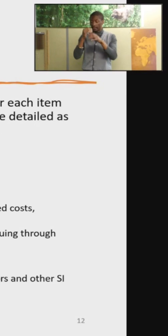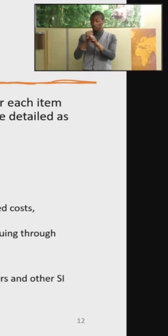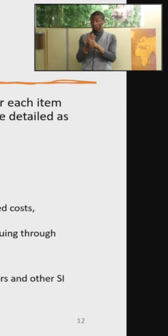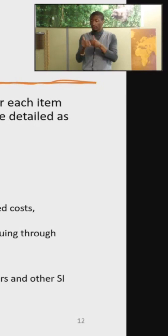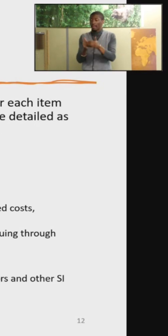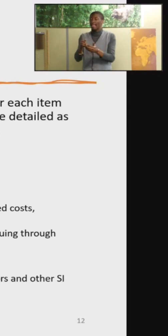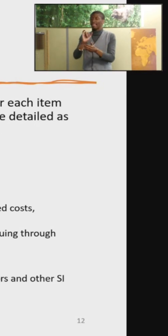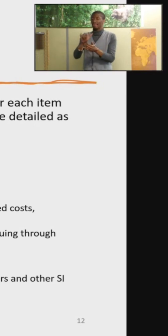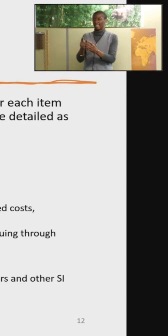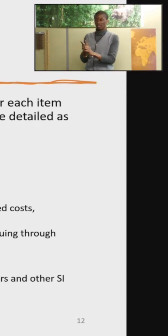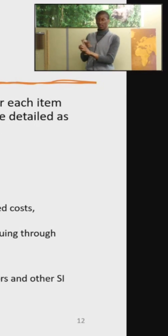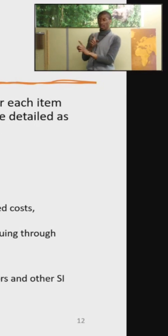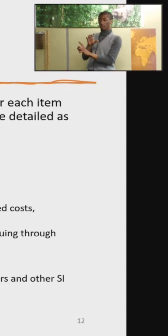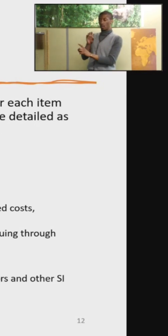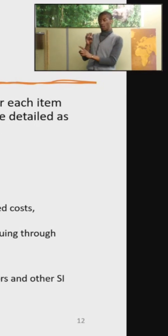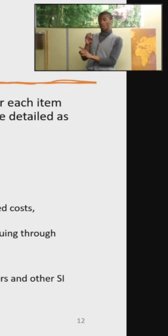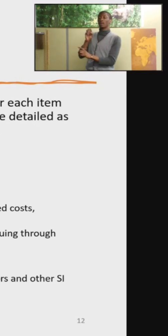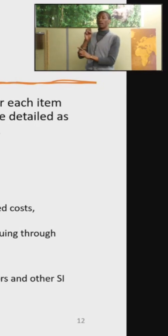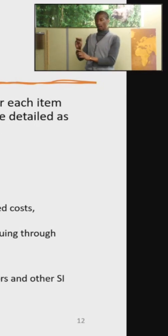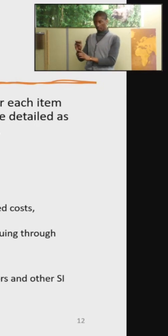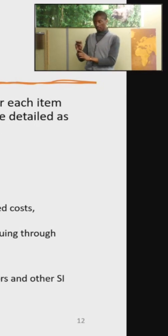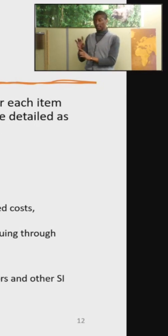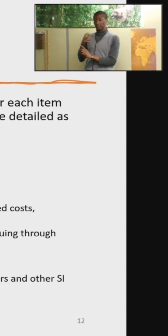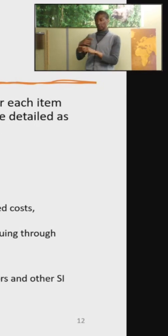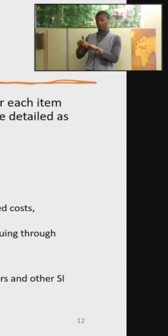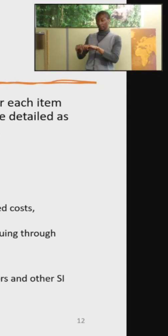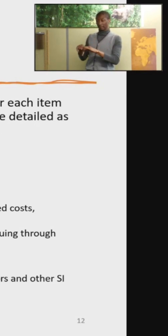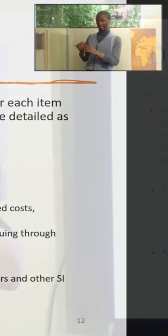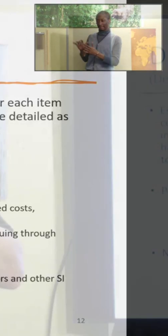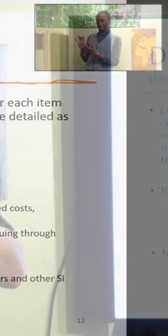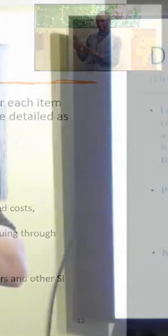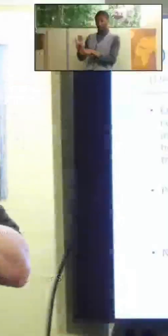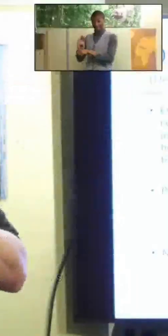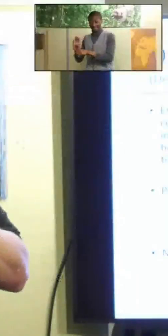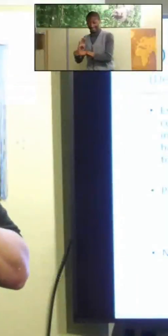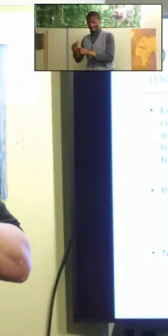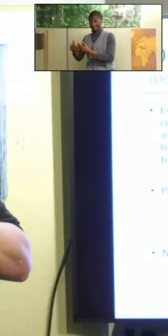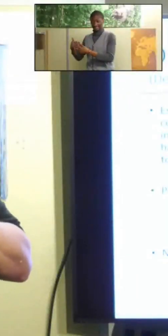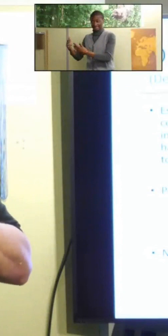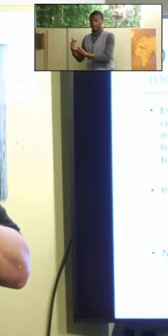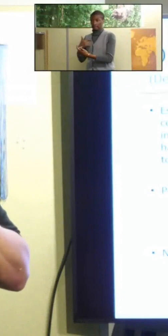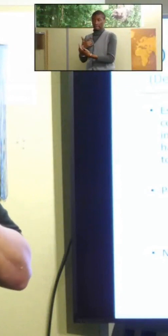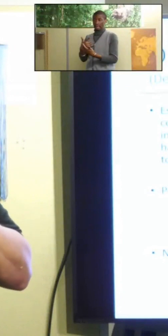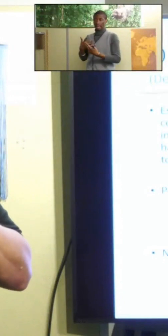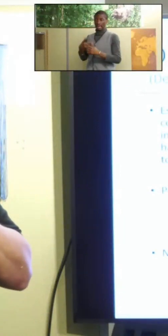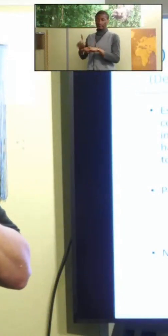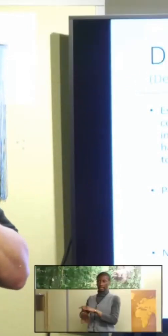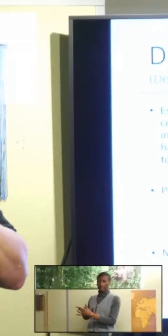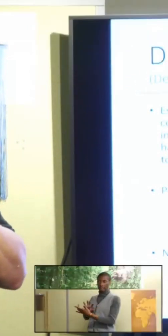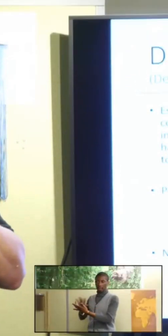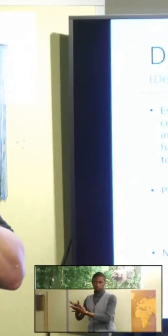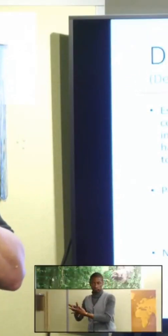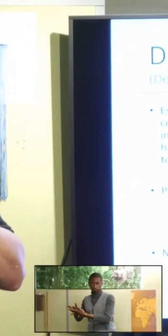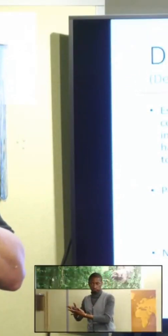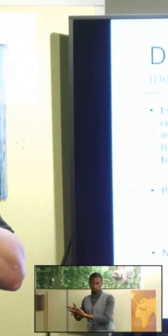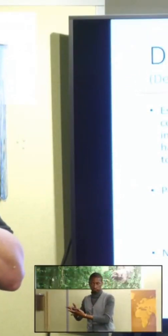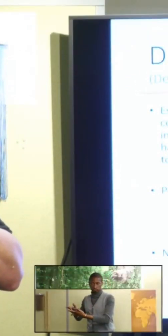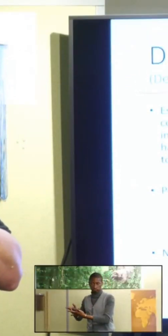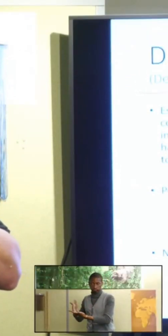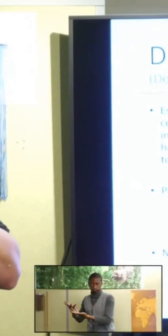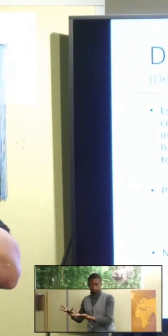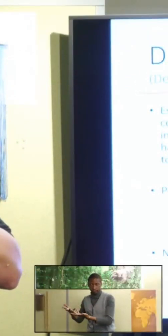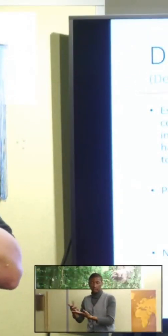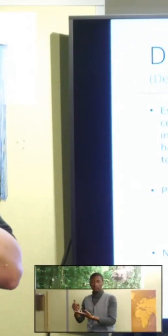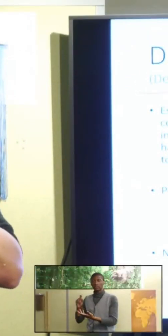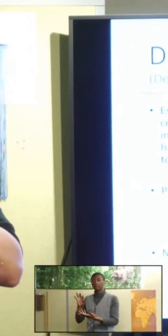OCON. So depending on how busy OCON is, I'm not allowed to reach out to them. So if